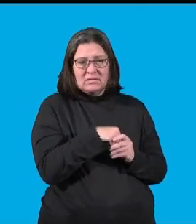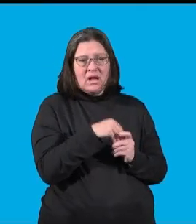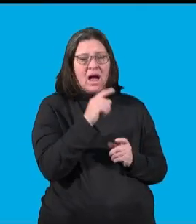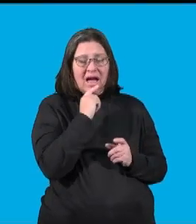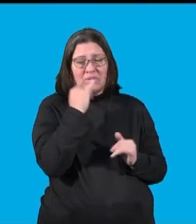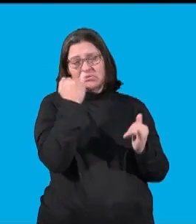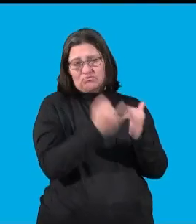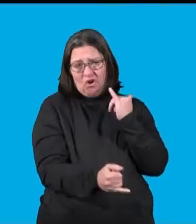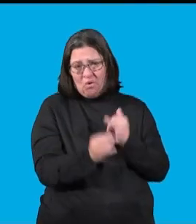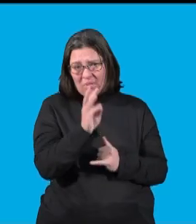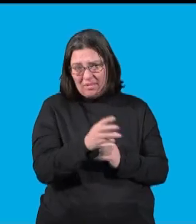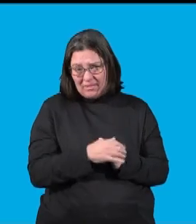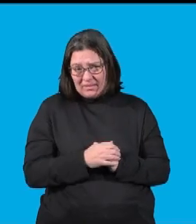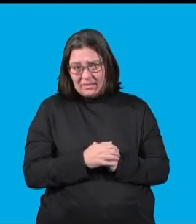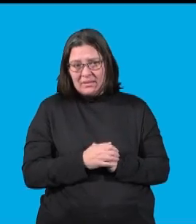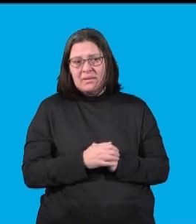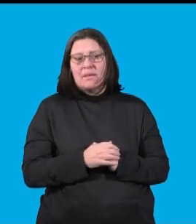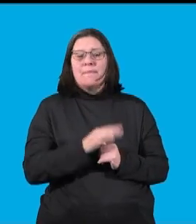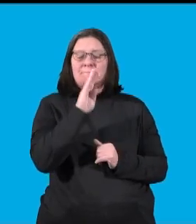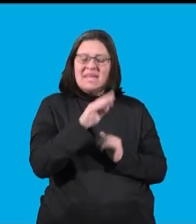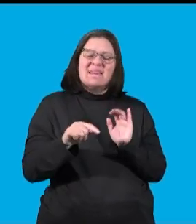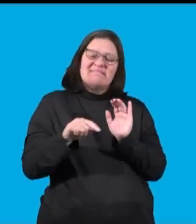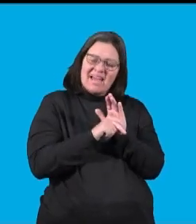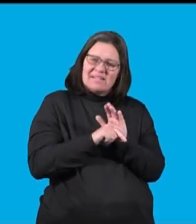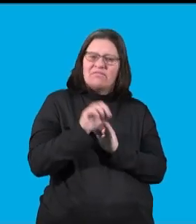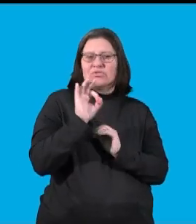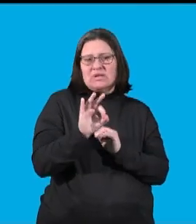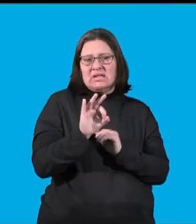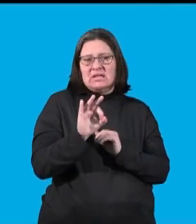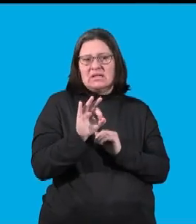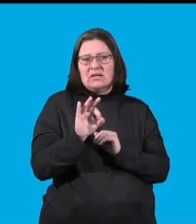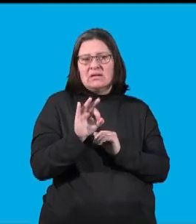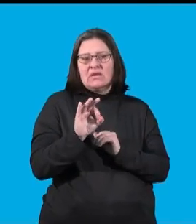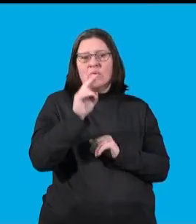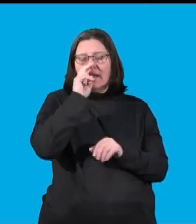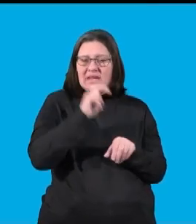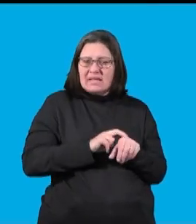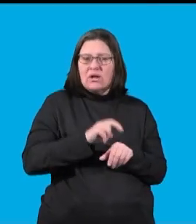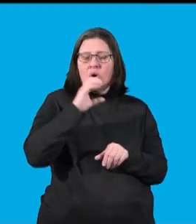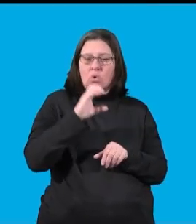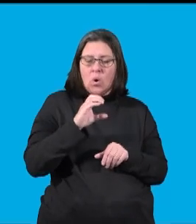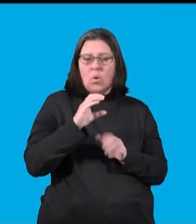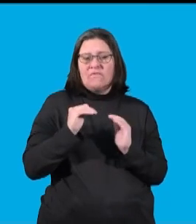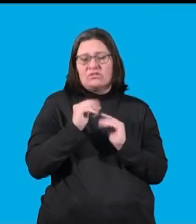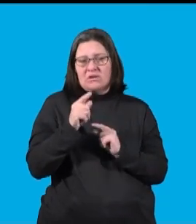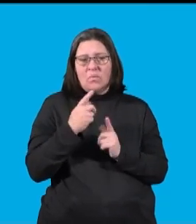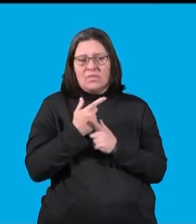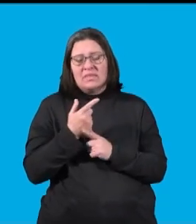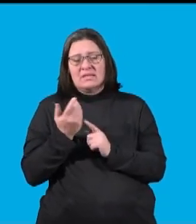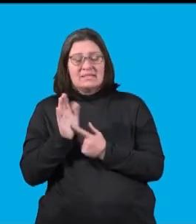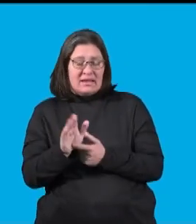get this marked as incorrect. B is negative 3. We need the number with the coefficient with its